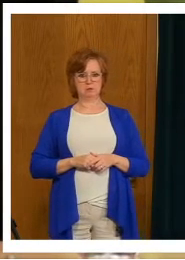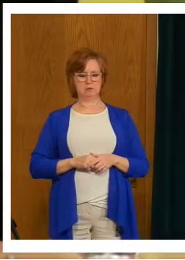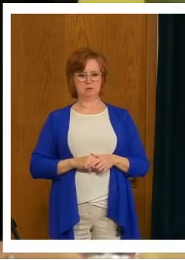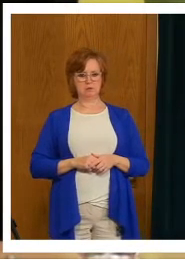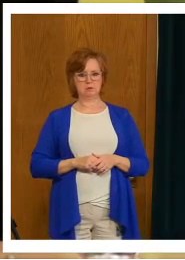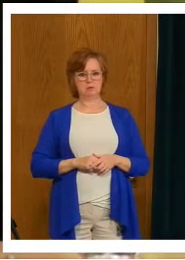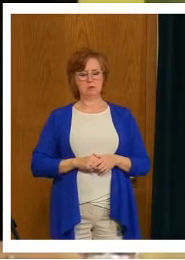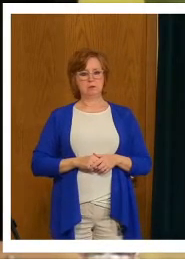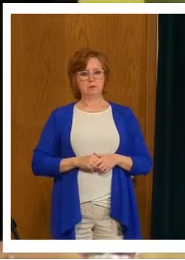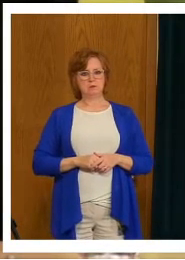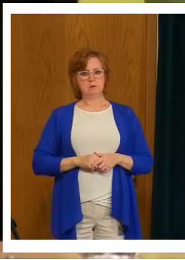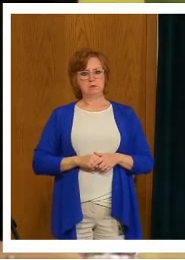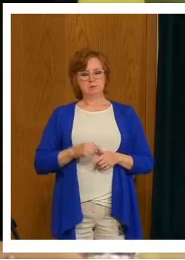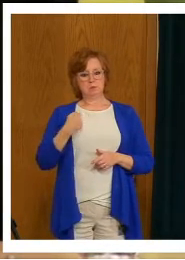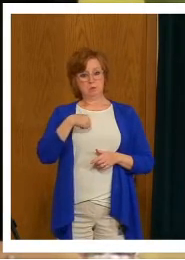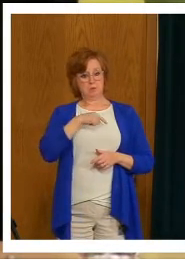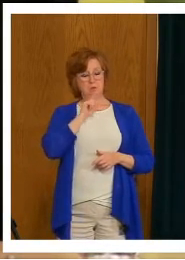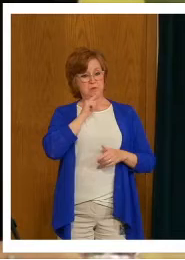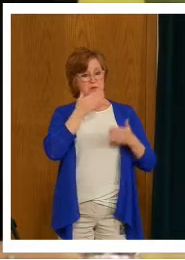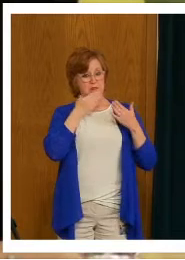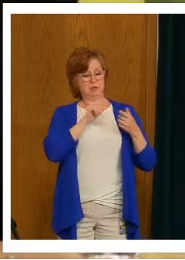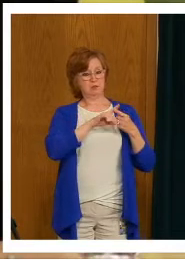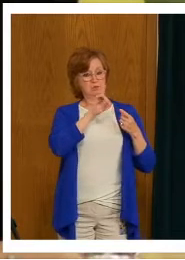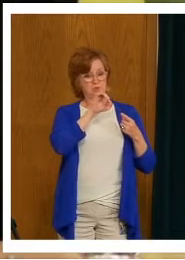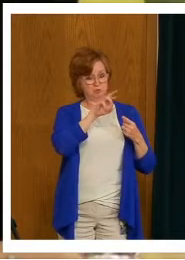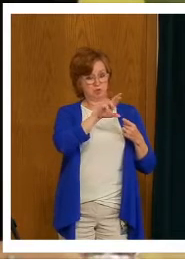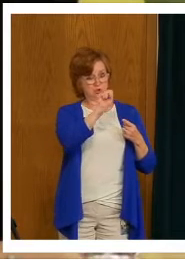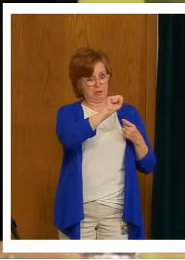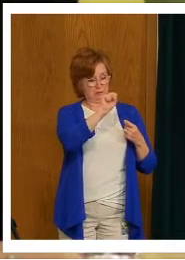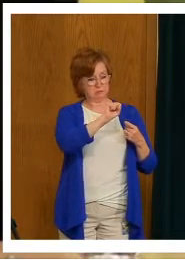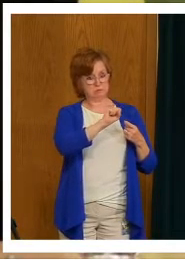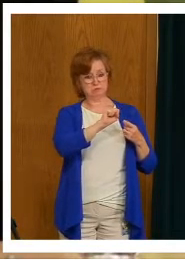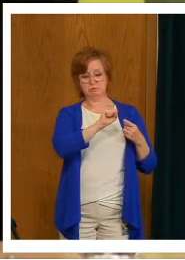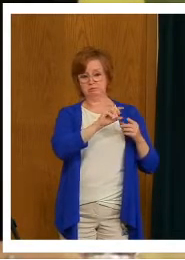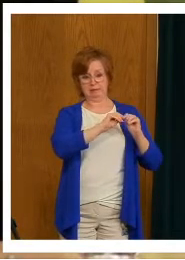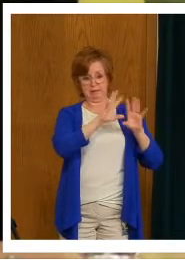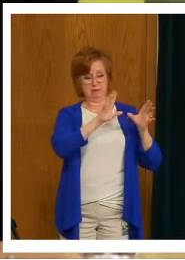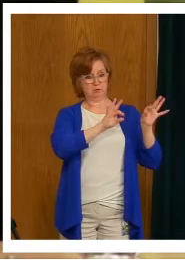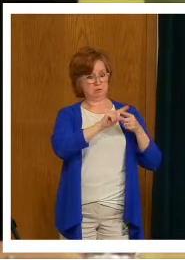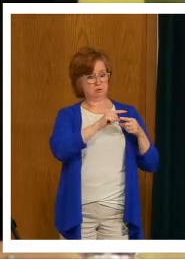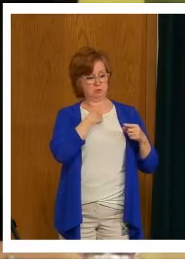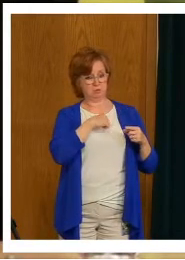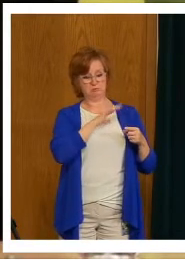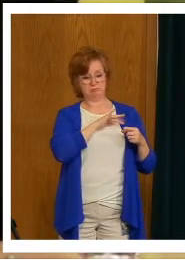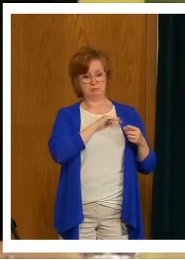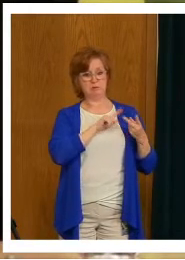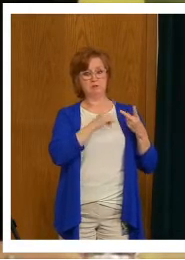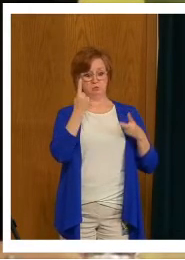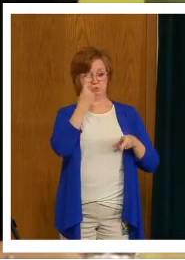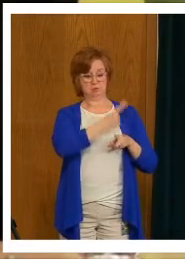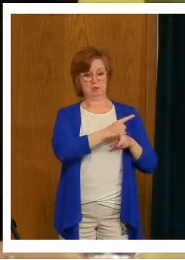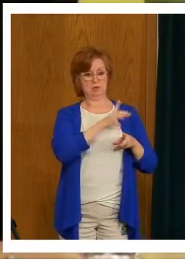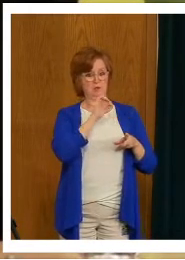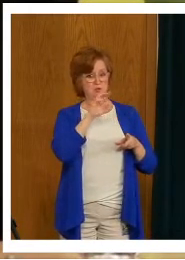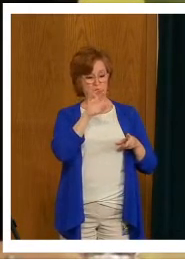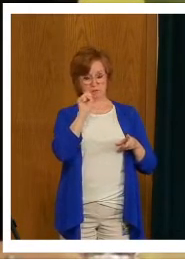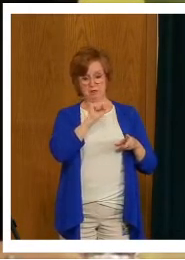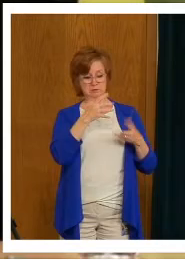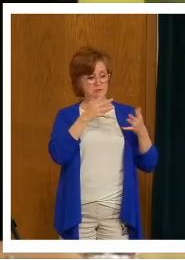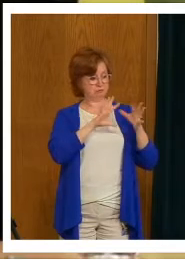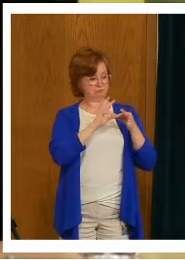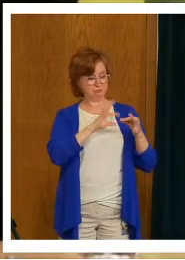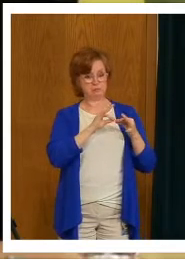very clear guidance that has always been provided by Dr. Shahab. And he provided more of that today with respect to just